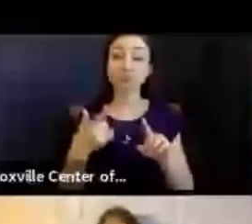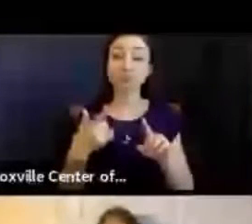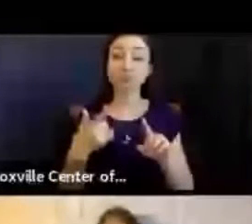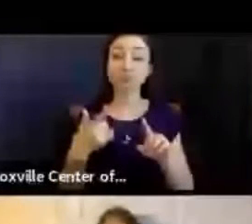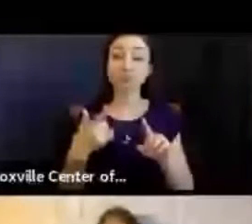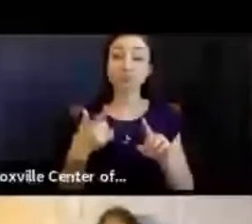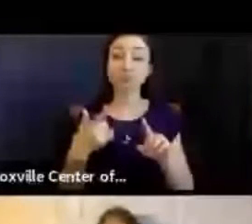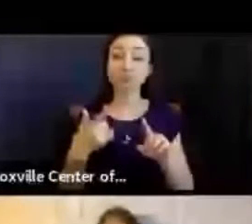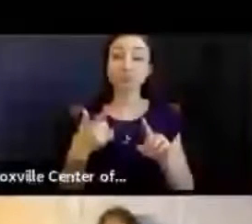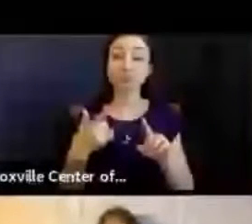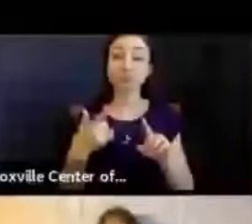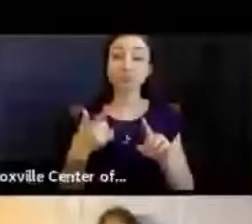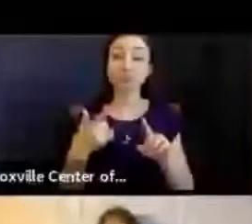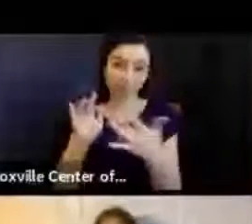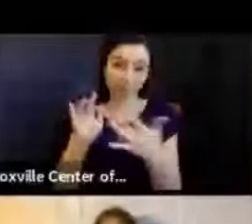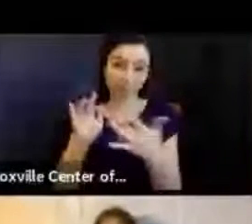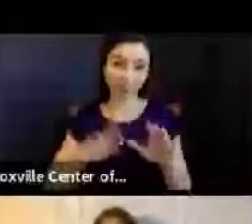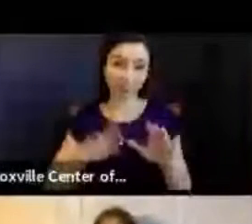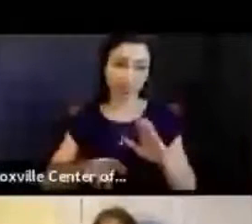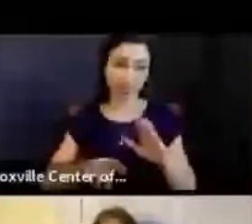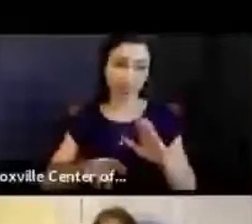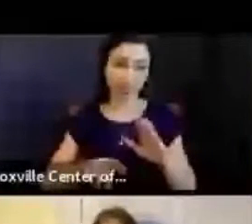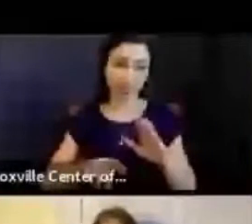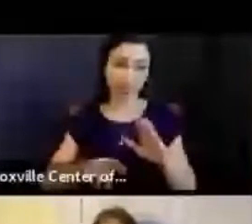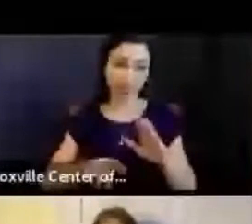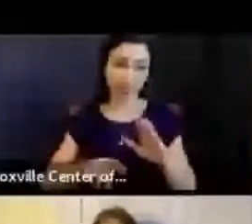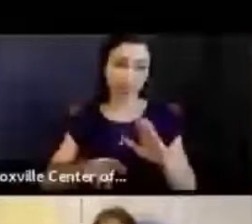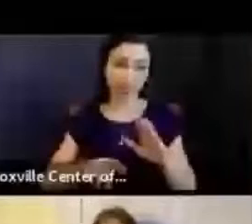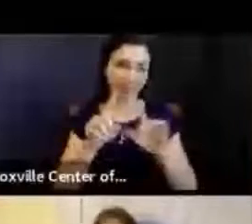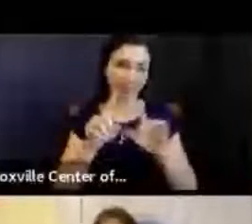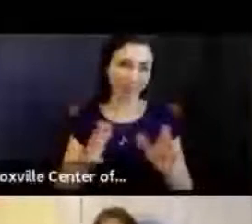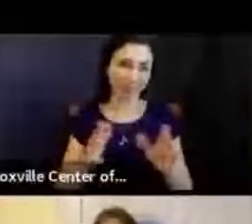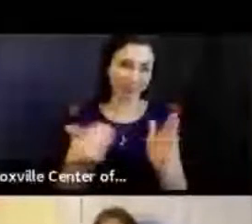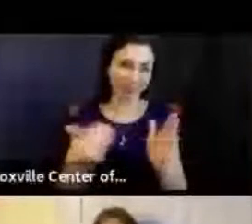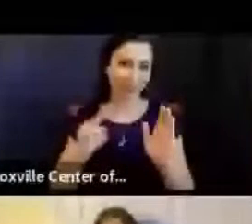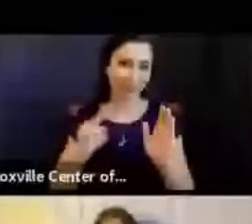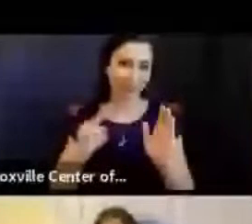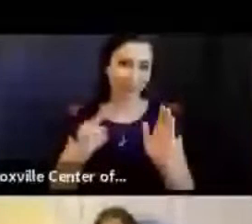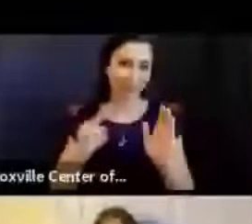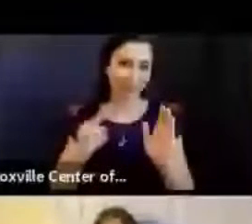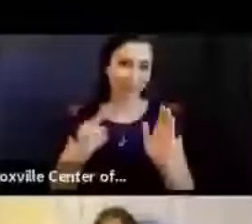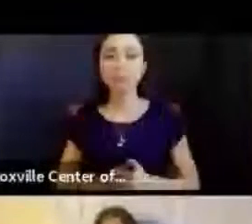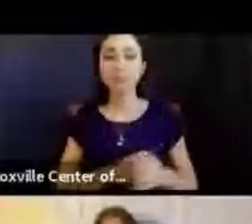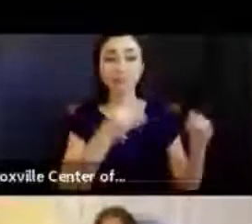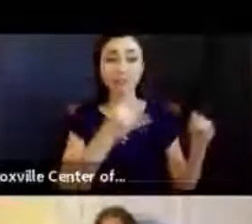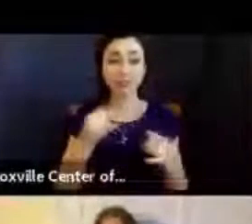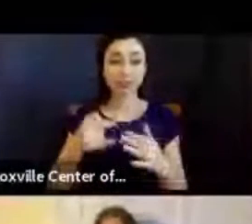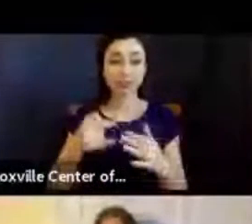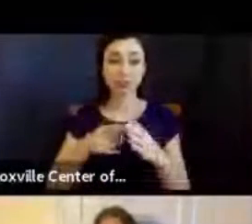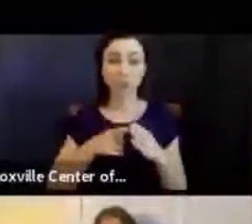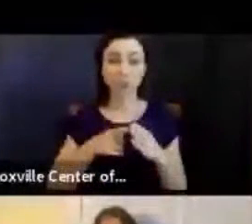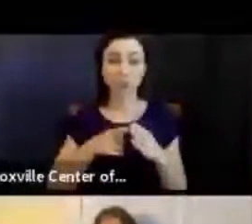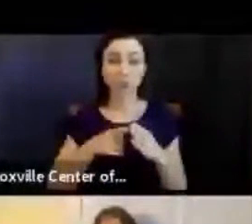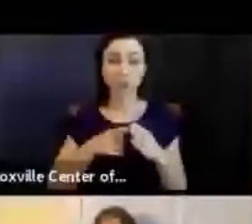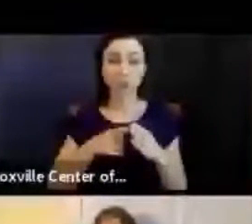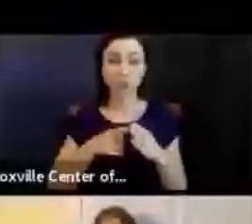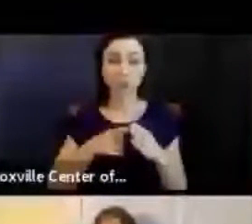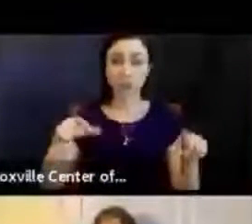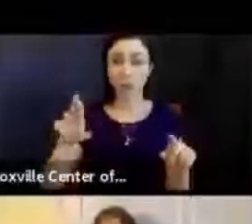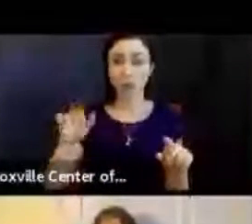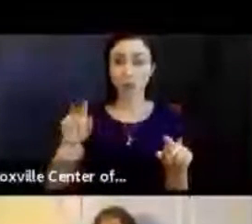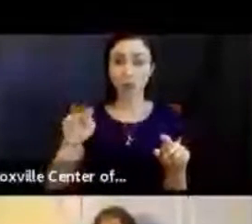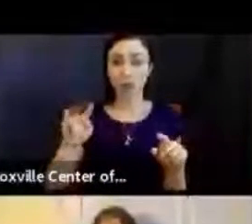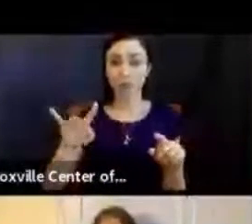none have yet retested to this time. Individuals required to isolate or quarantine have been